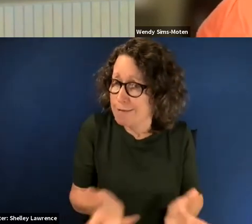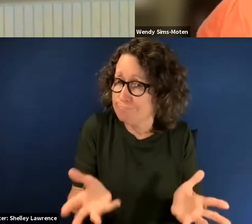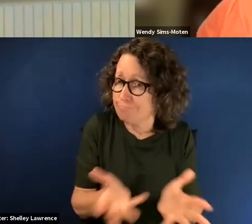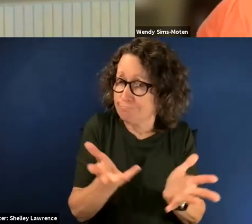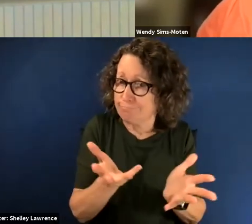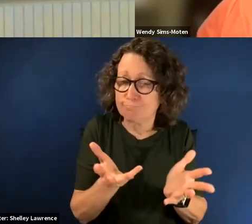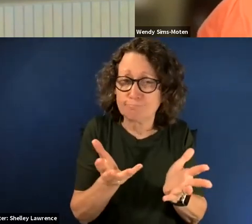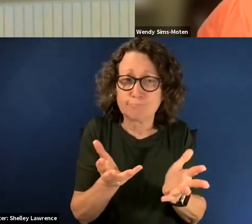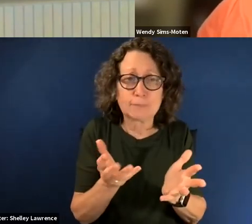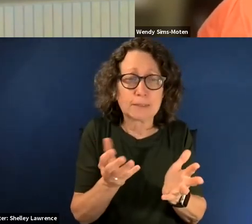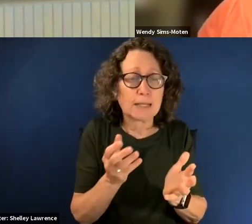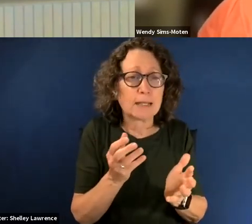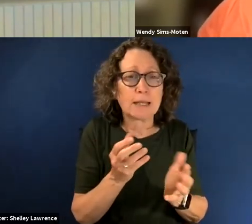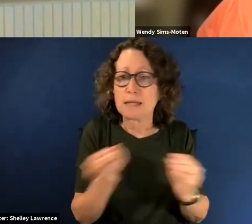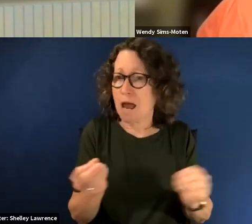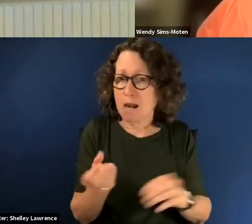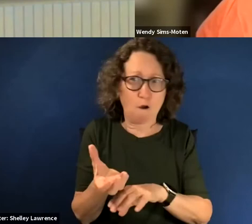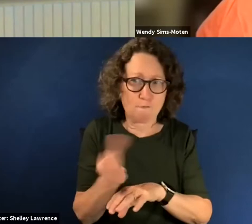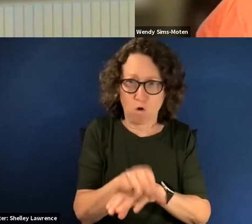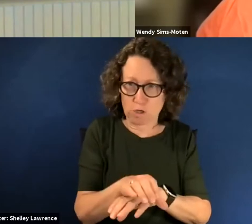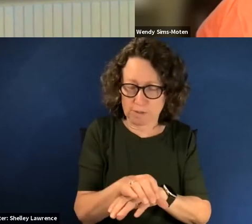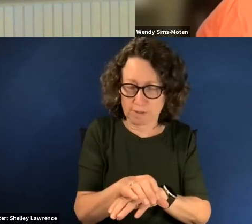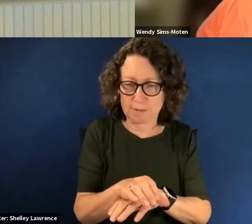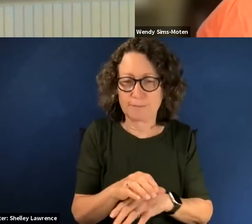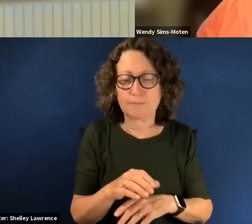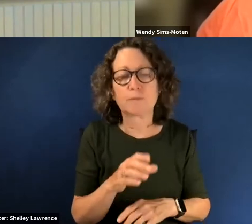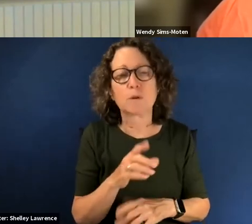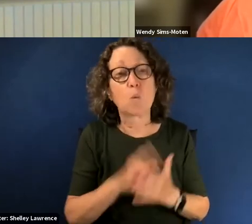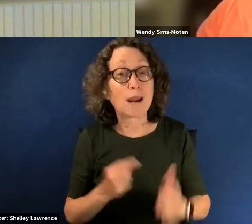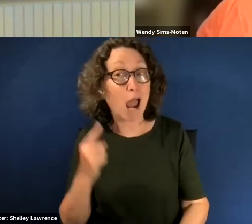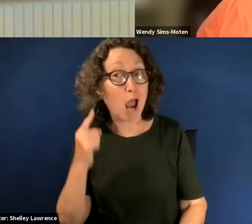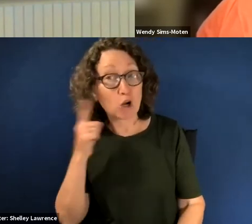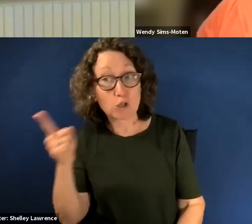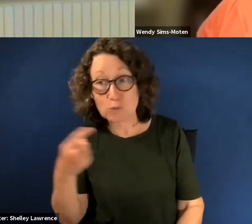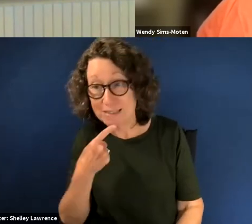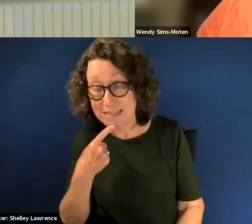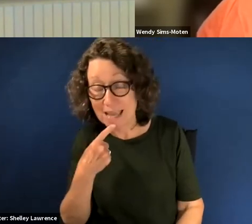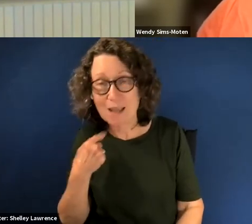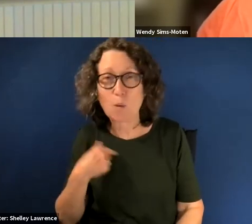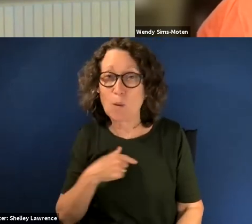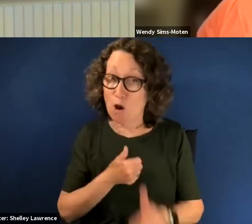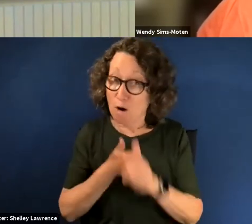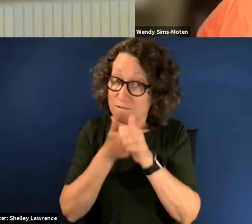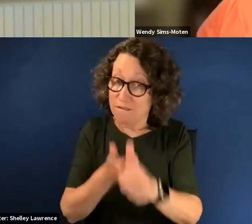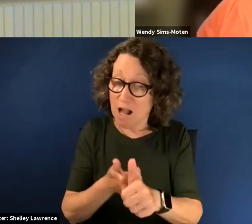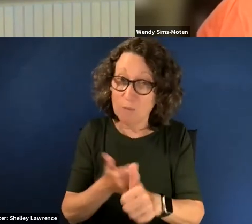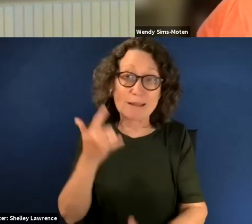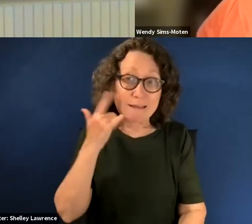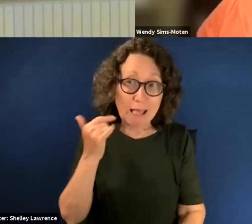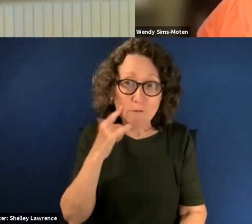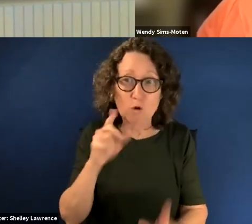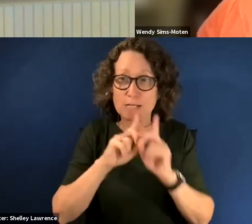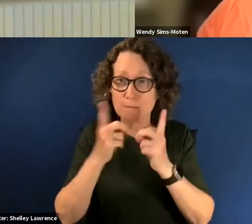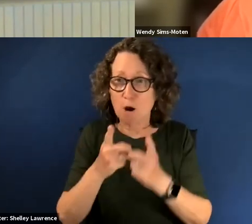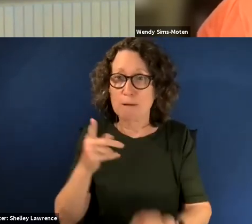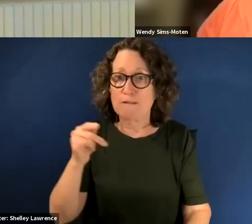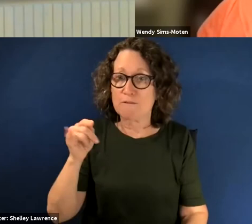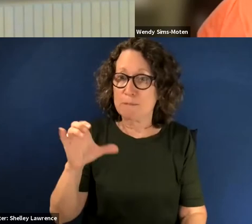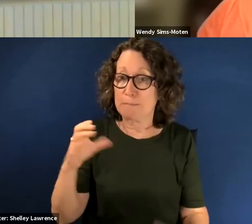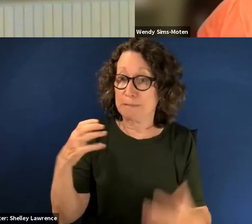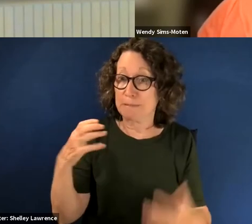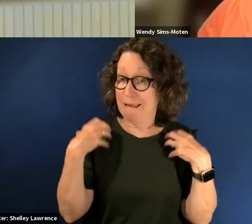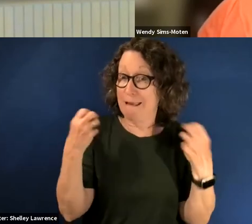None of those are forced. And what I heard you say is that we are following the California Department of Public